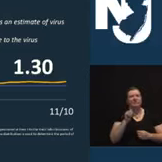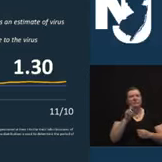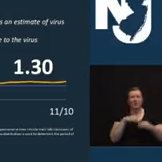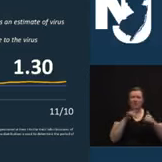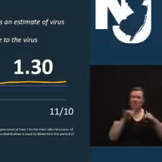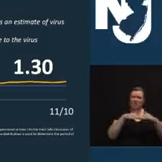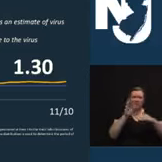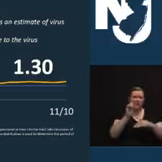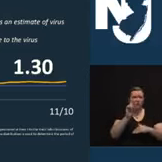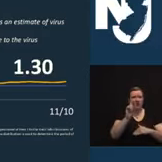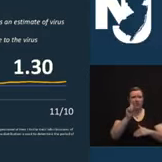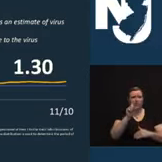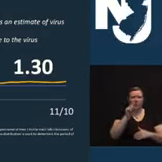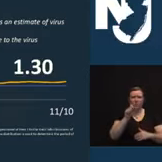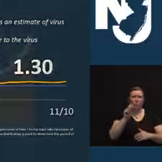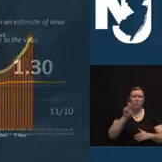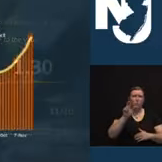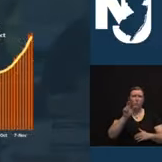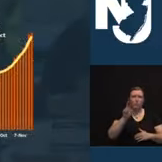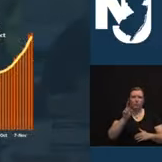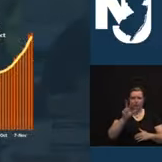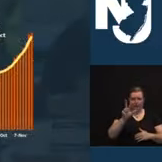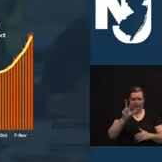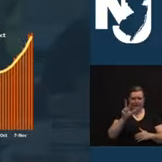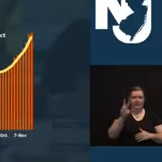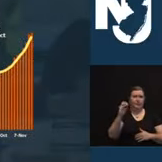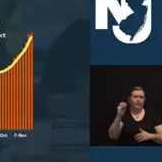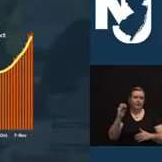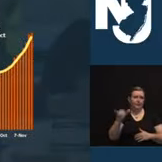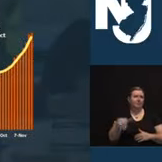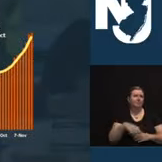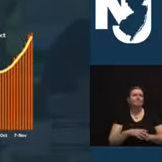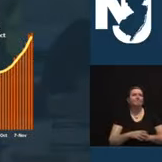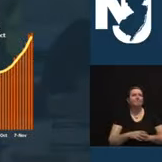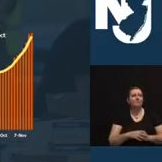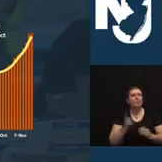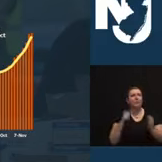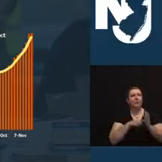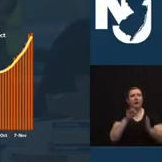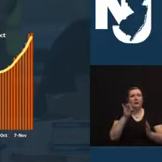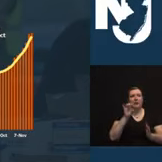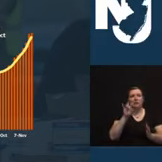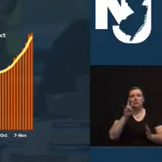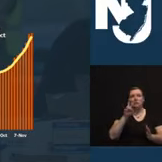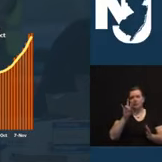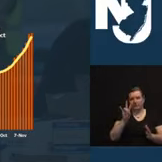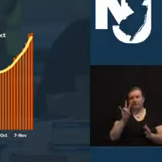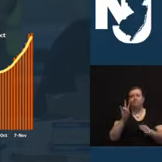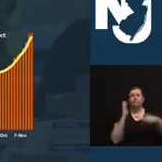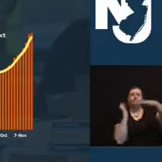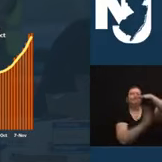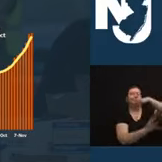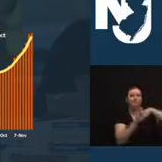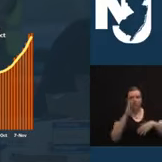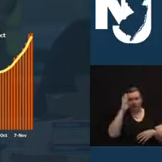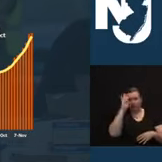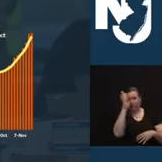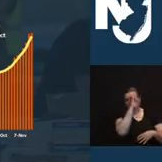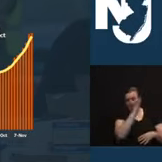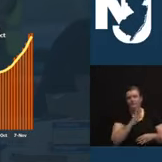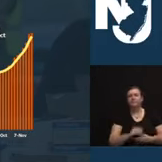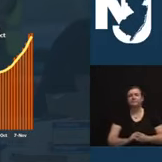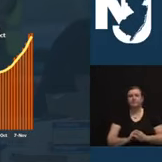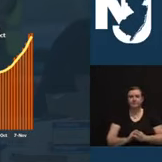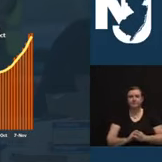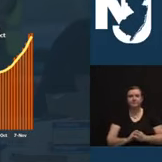now at 1.3. There are 1,827 patients in our hospitals. That's a number we have not seen since